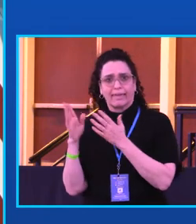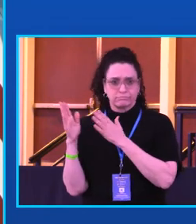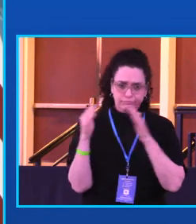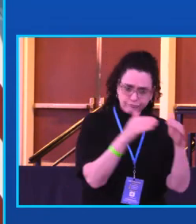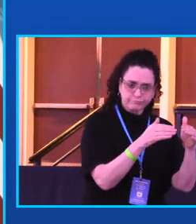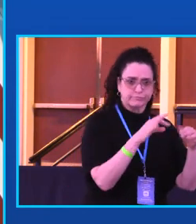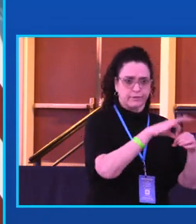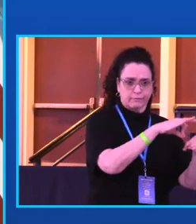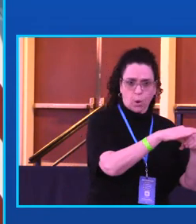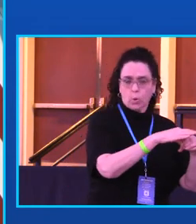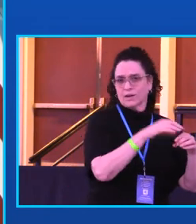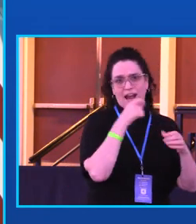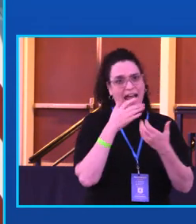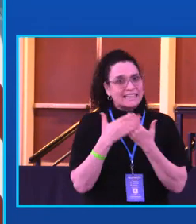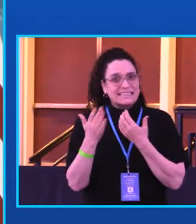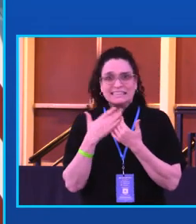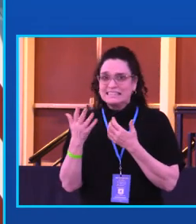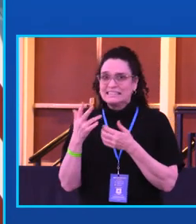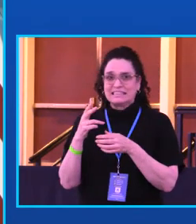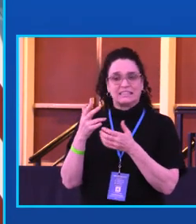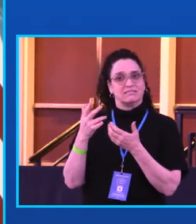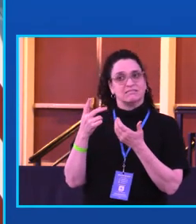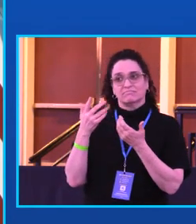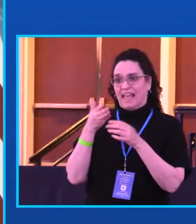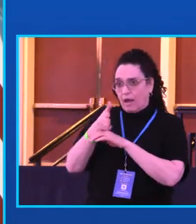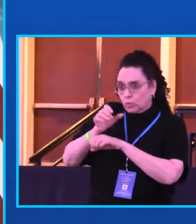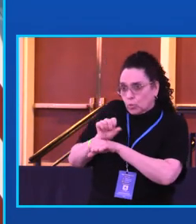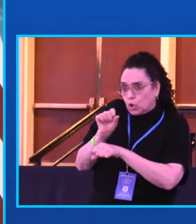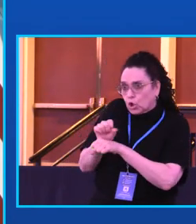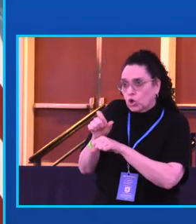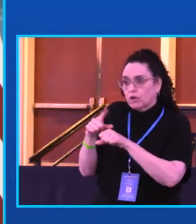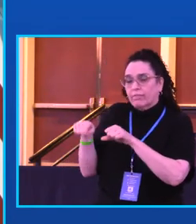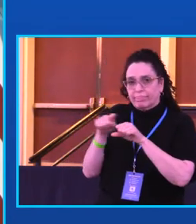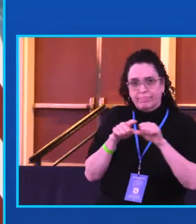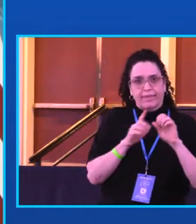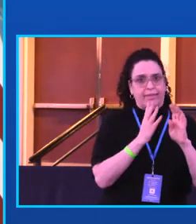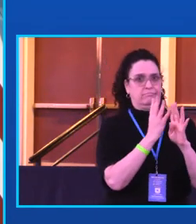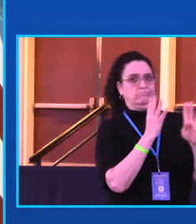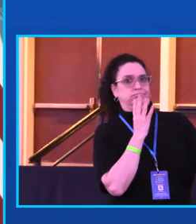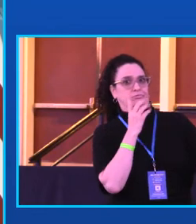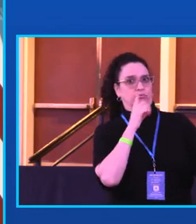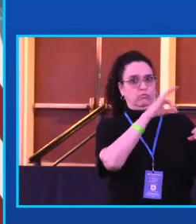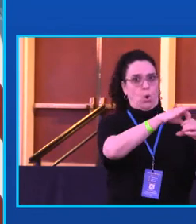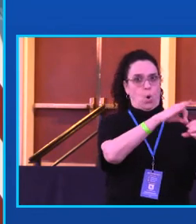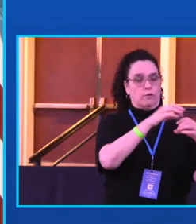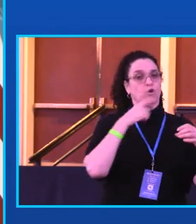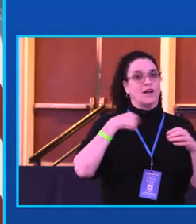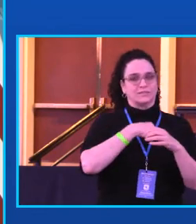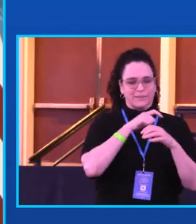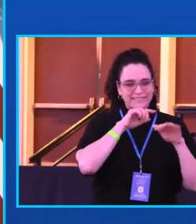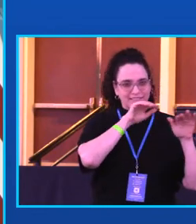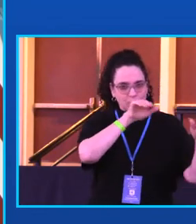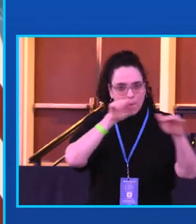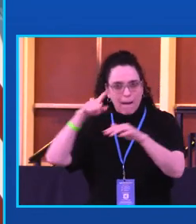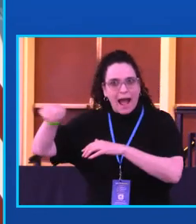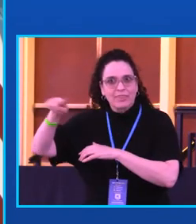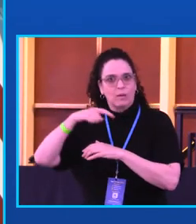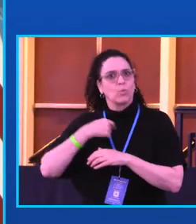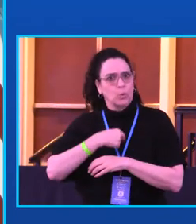they got. And so let's get out there as we do and remind them of that, because we